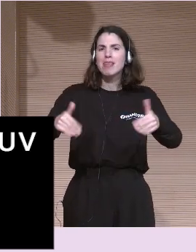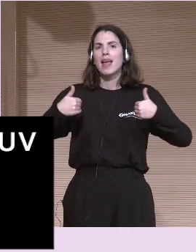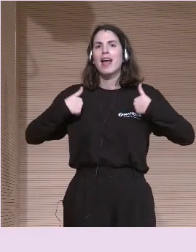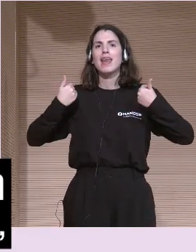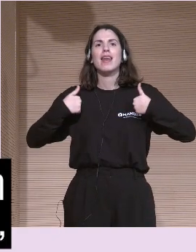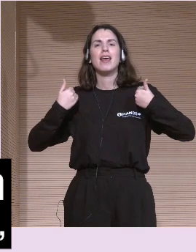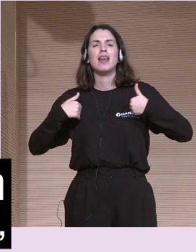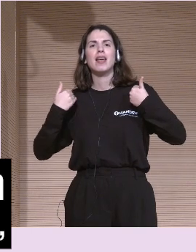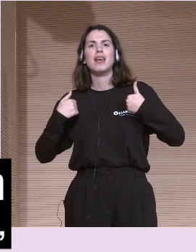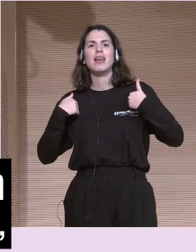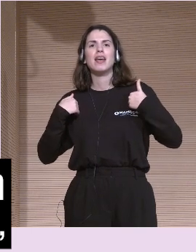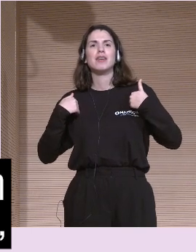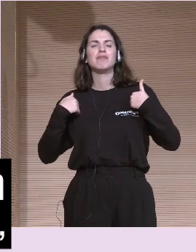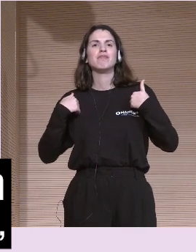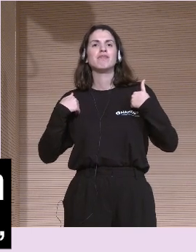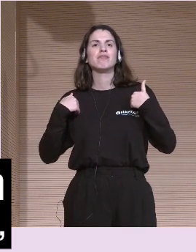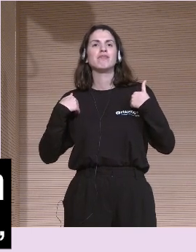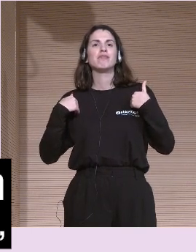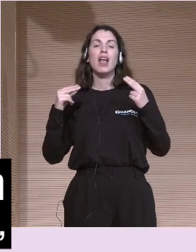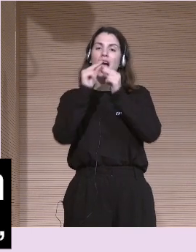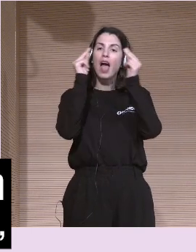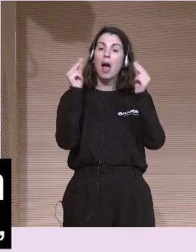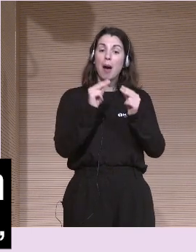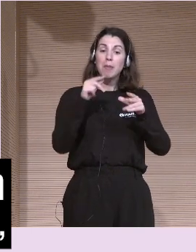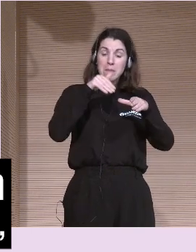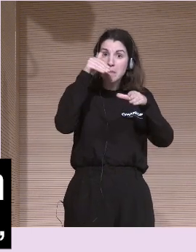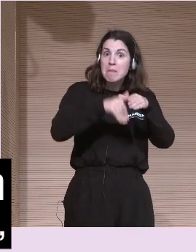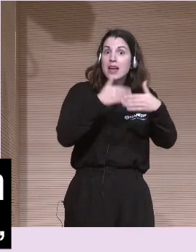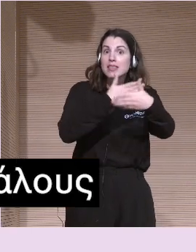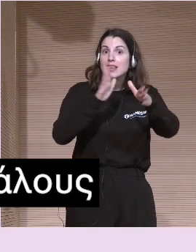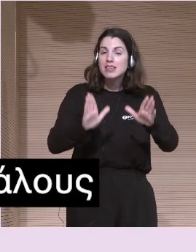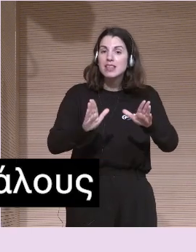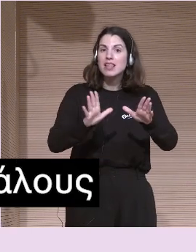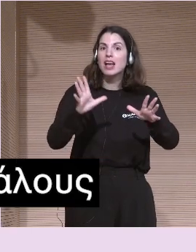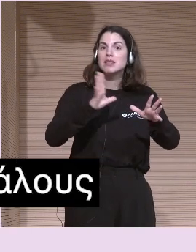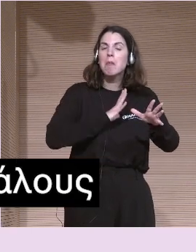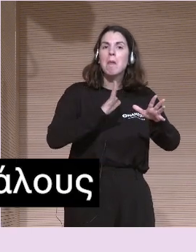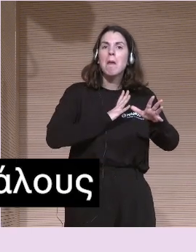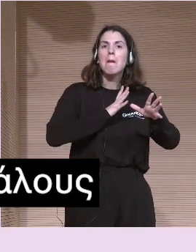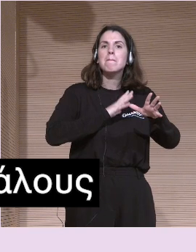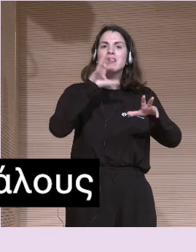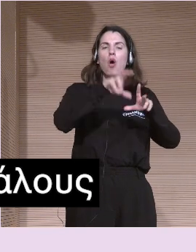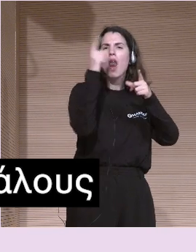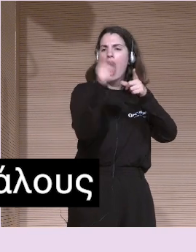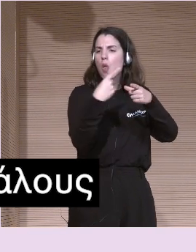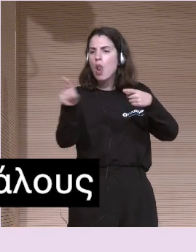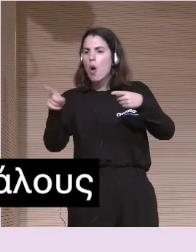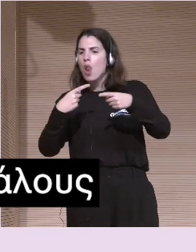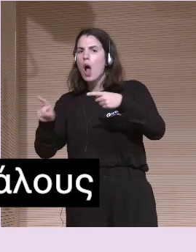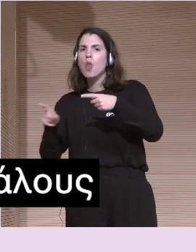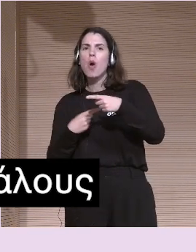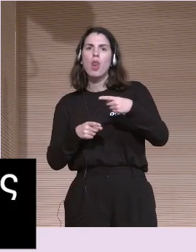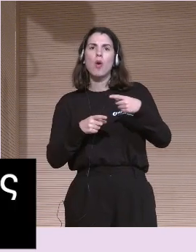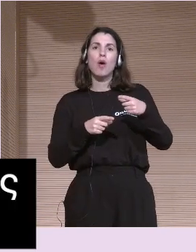them. Teachers often find teaching about migration, it can be difficult, it's a sensitive topic, and actually it's a really powerful offer to be able to say to